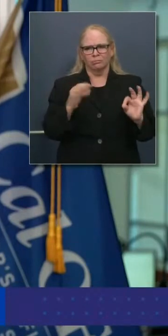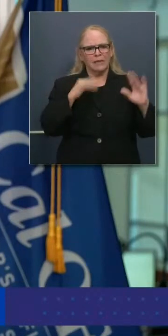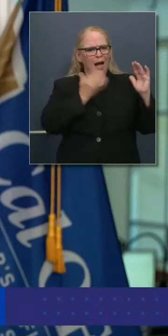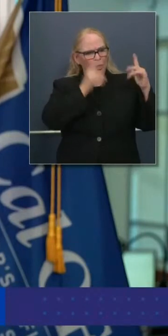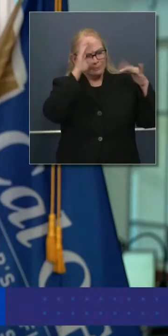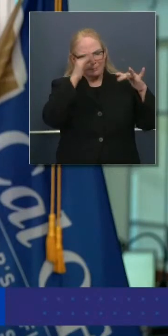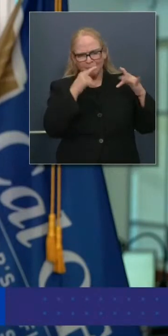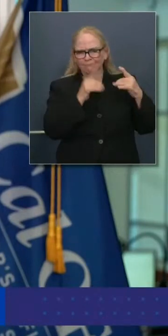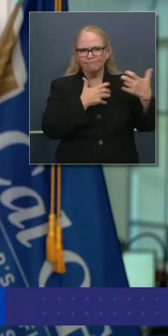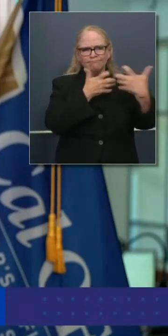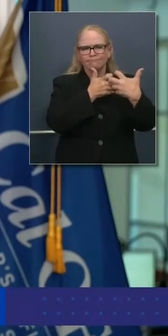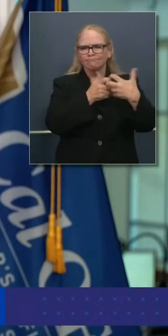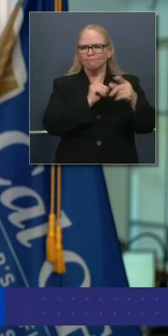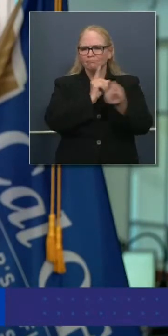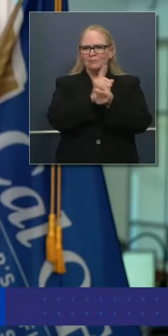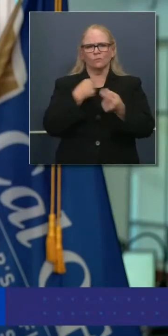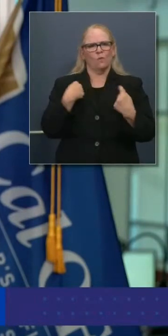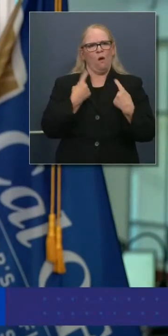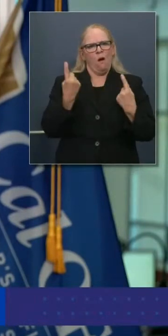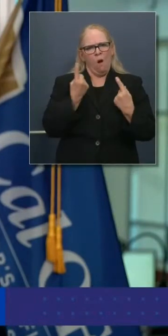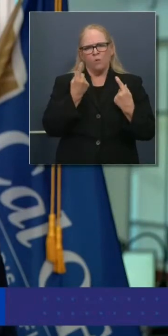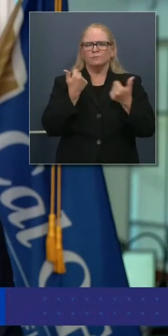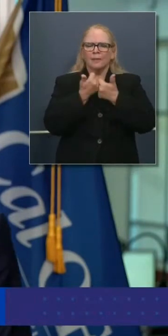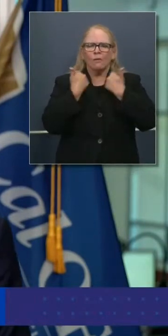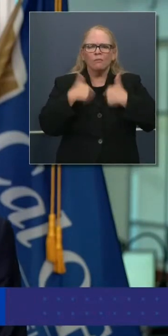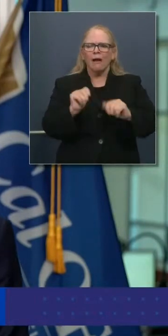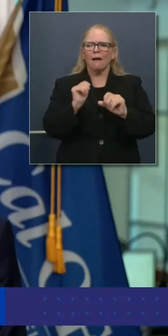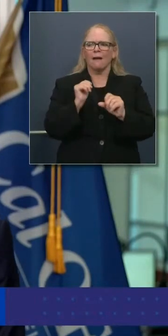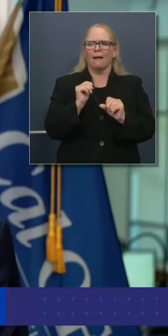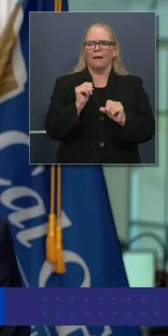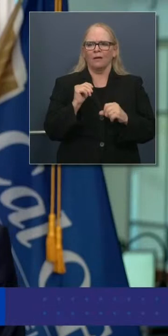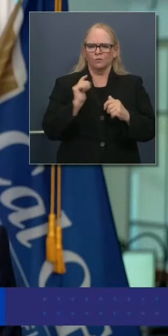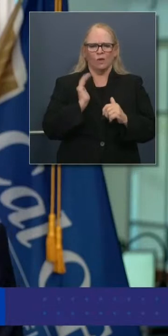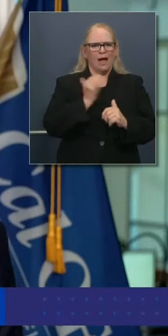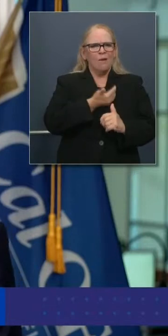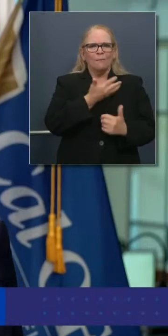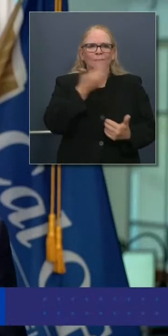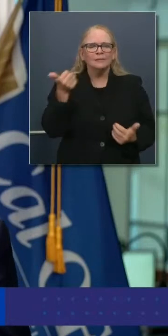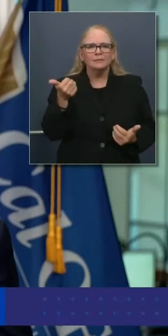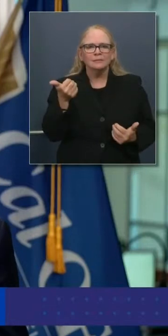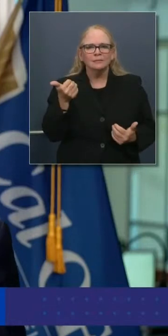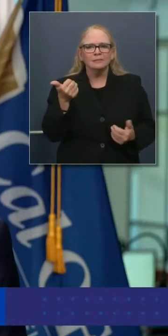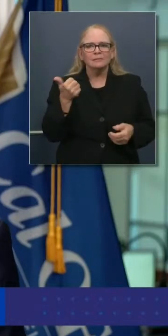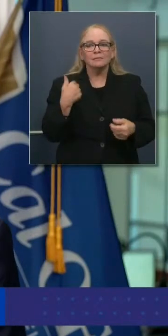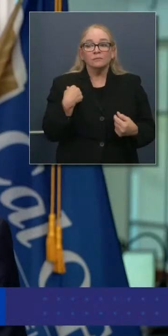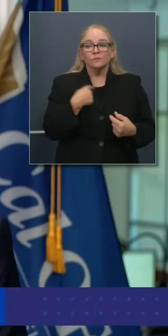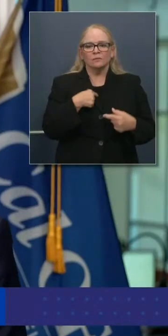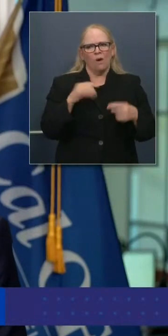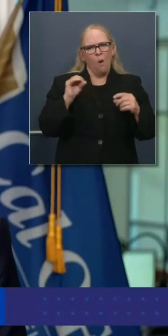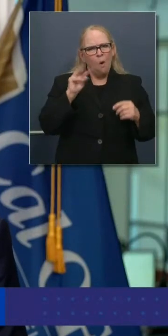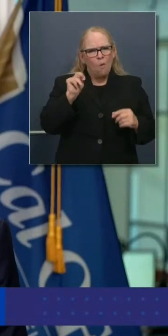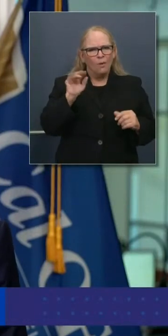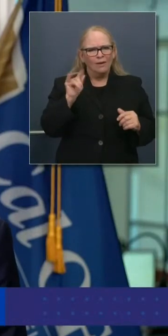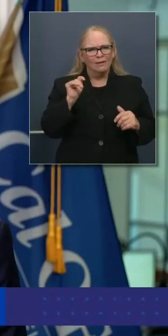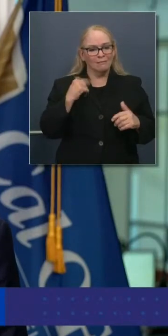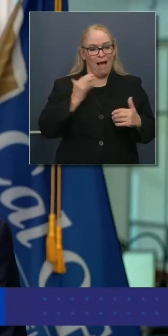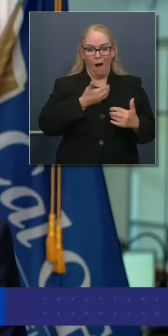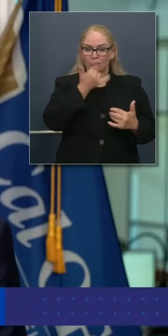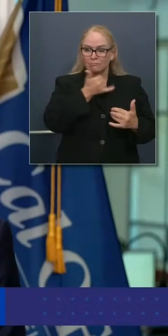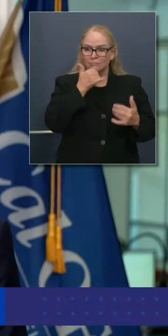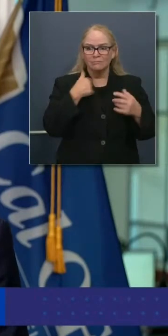improve upon that. Every day we own up to our responsibility and accountability in these roles to do more and do